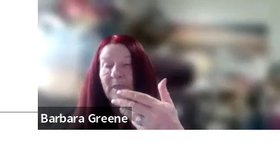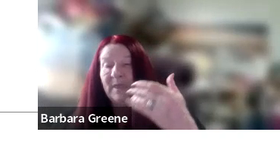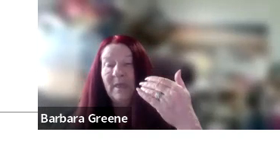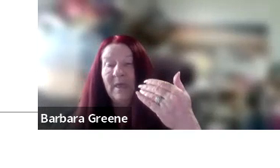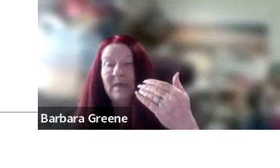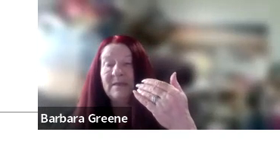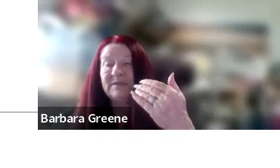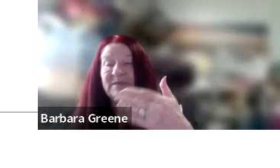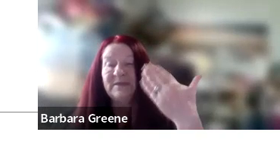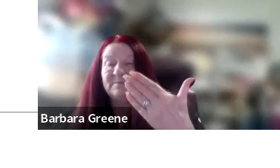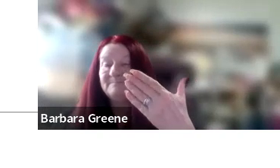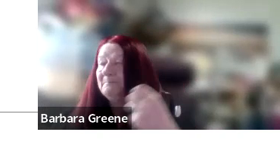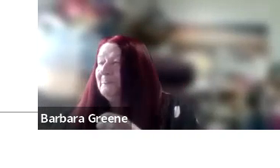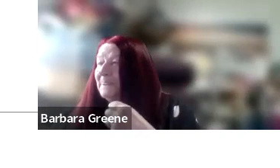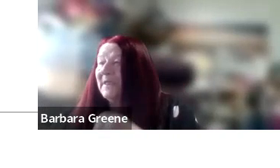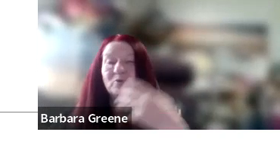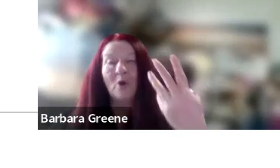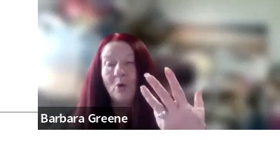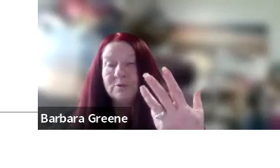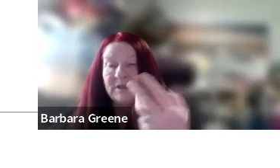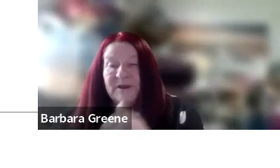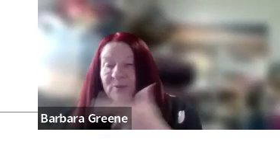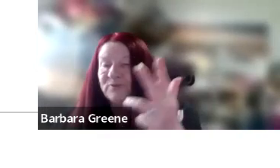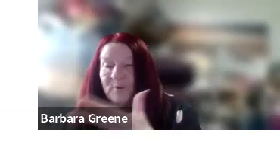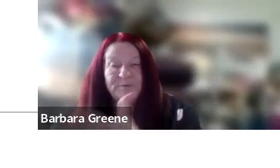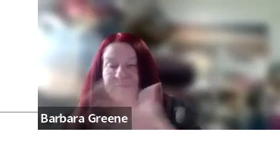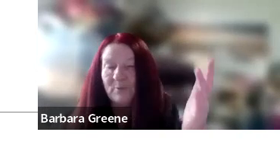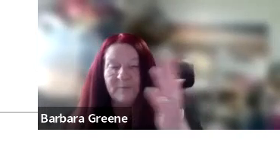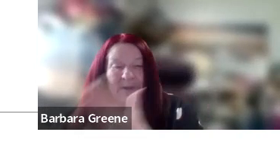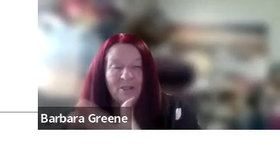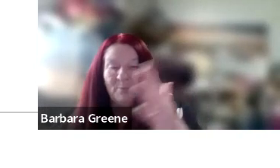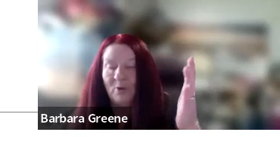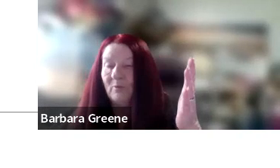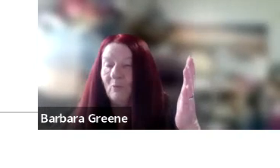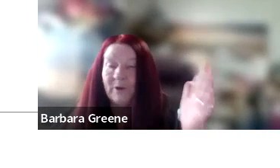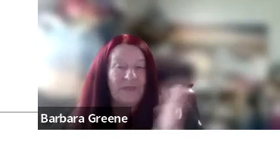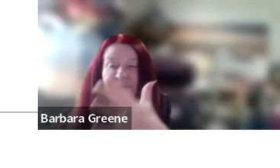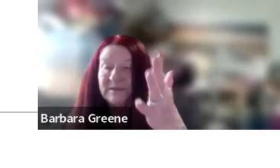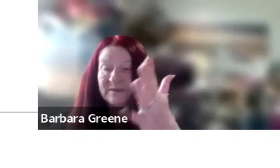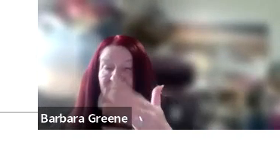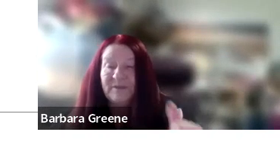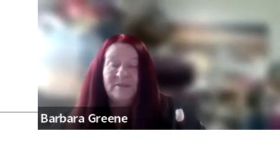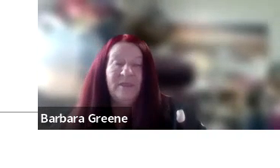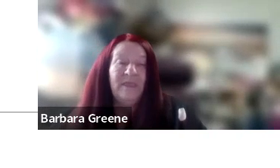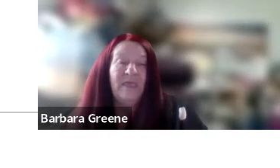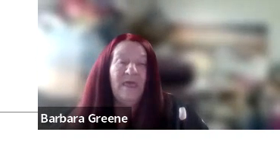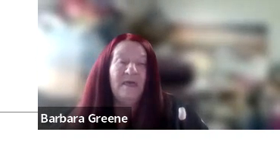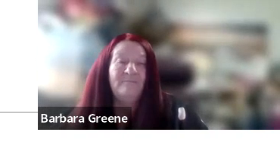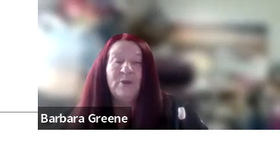youth get enrolled in other services that were available where they lived,